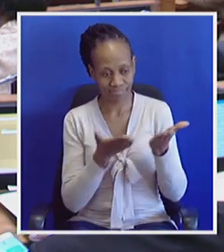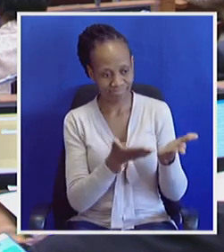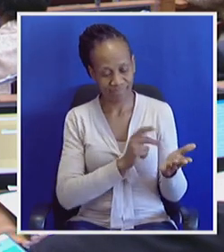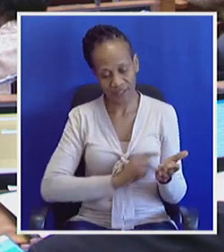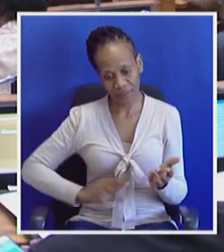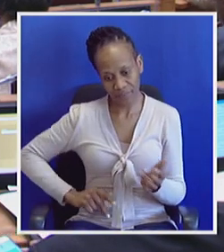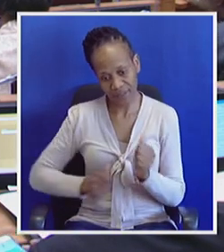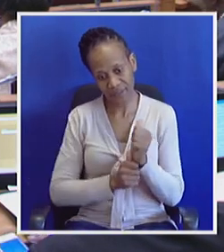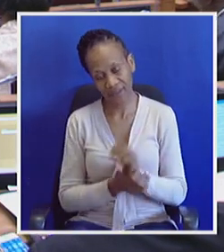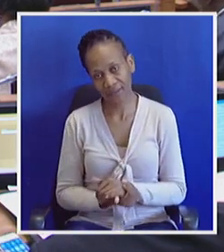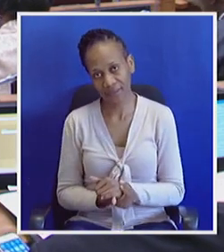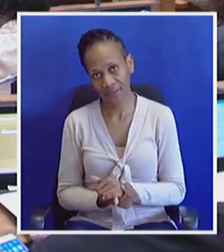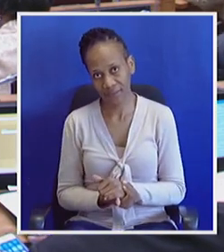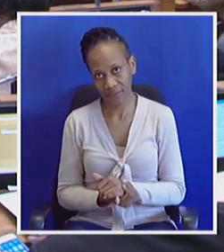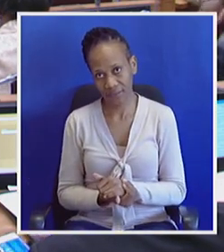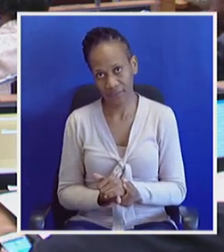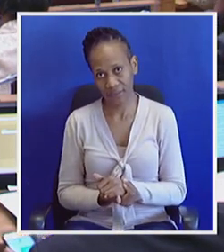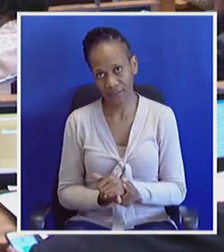President.